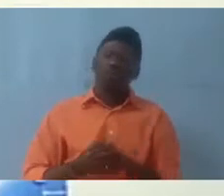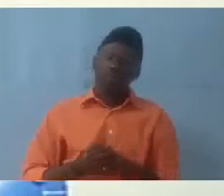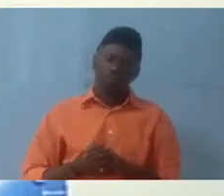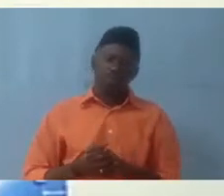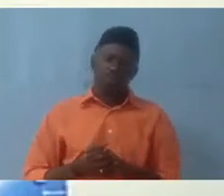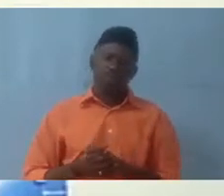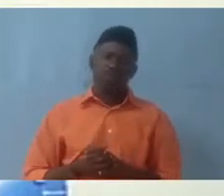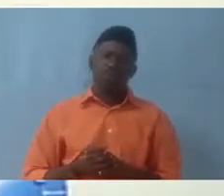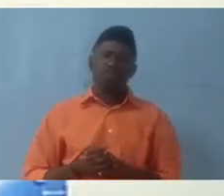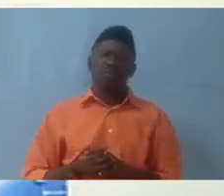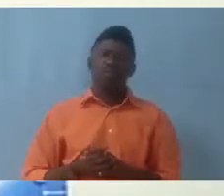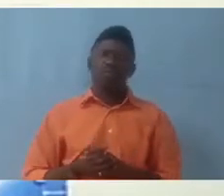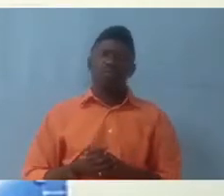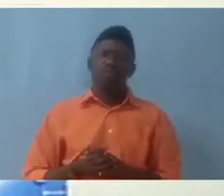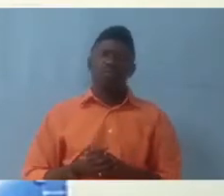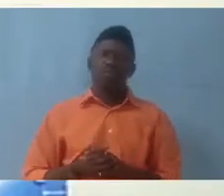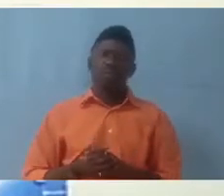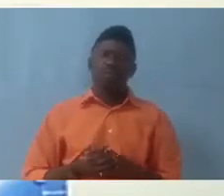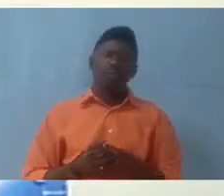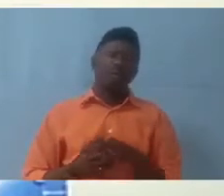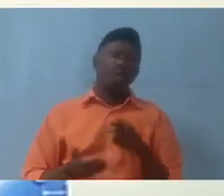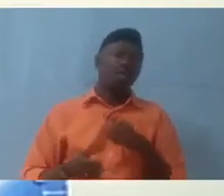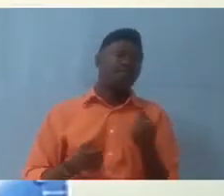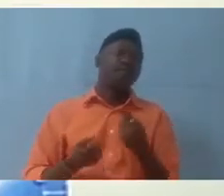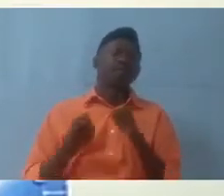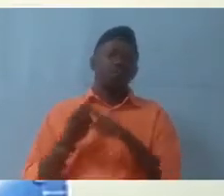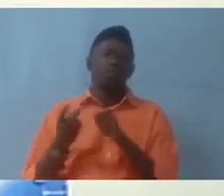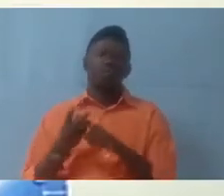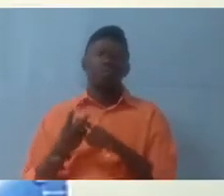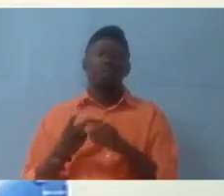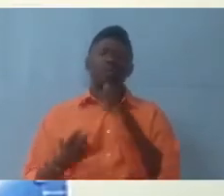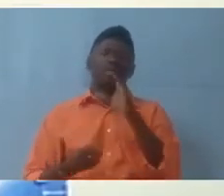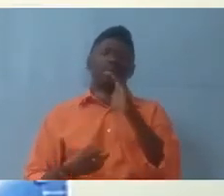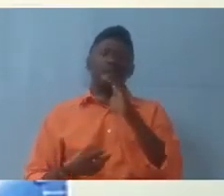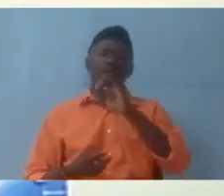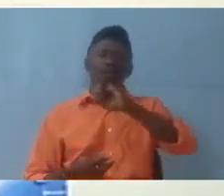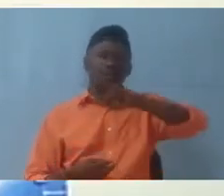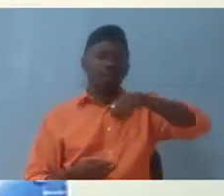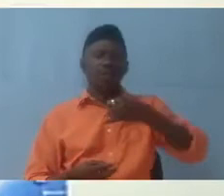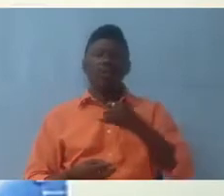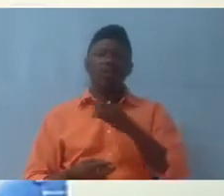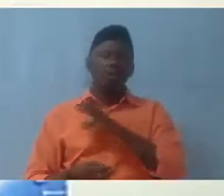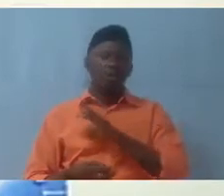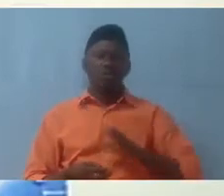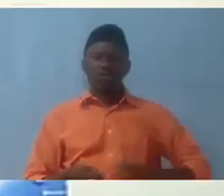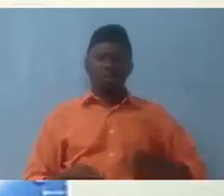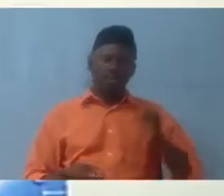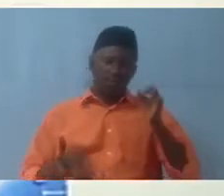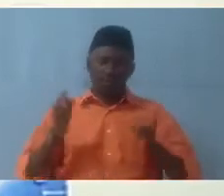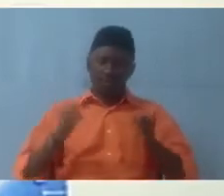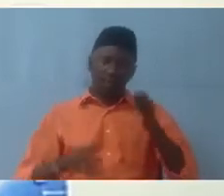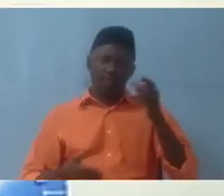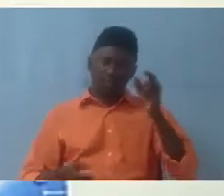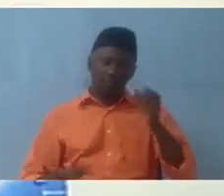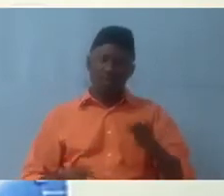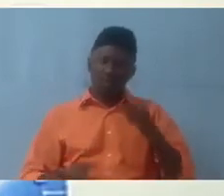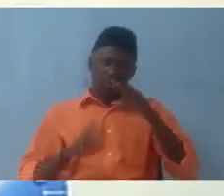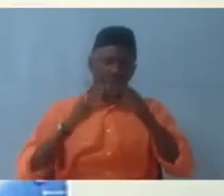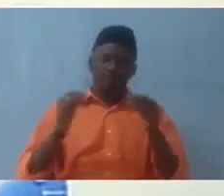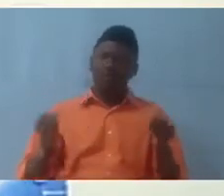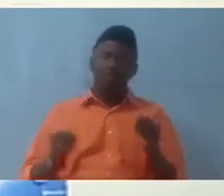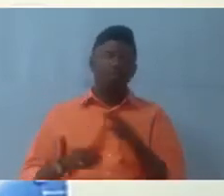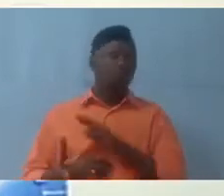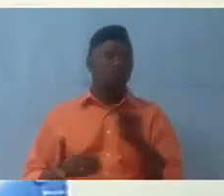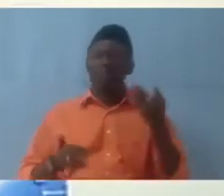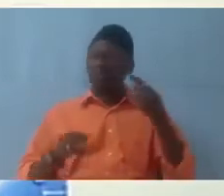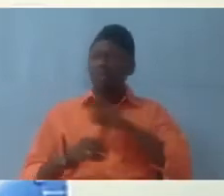Talk less of the CJ's office. Office Chief Justice. So he said to me in the meeting that that the CJ was not pleased with that, and